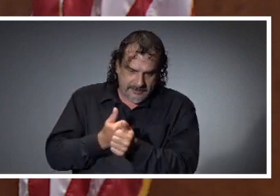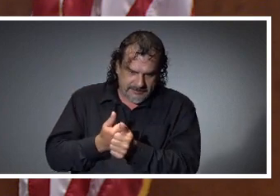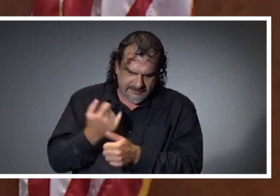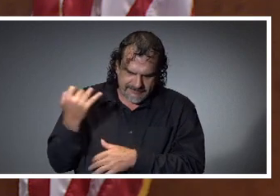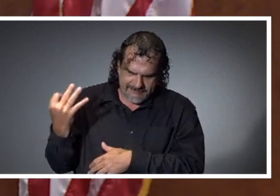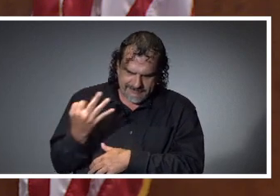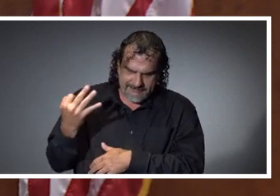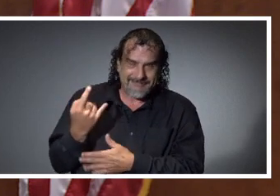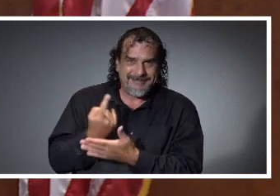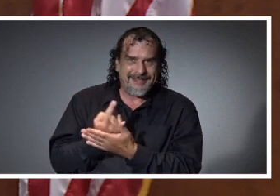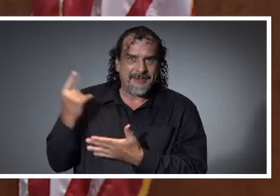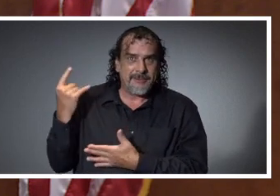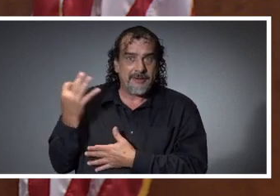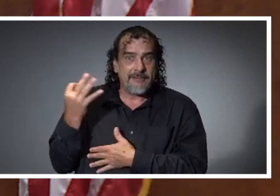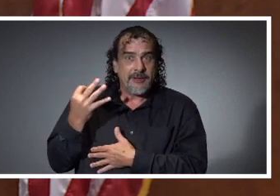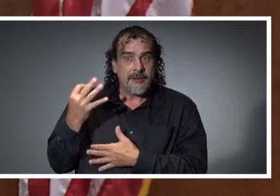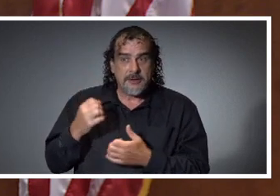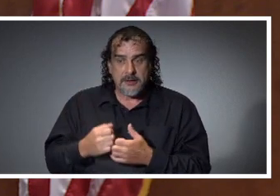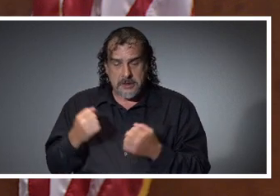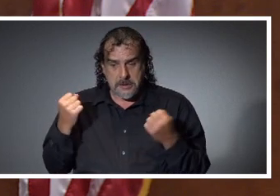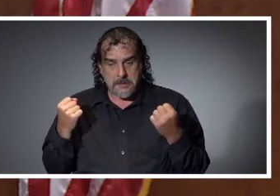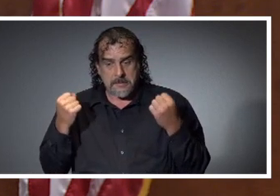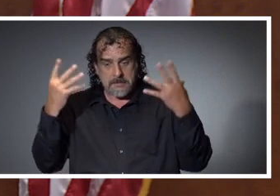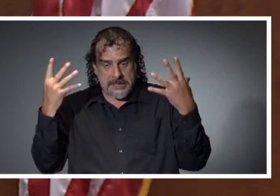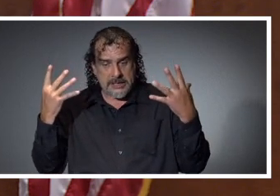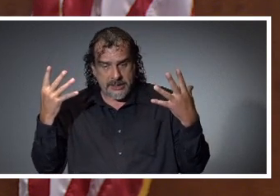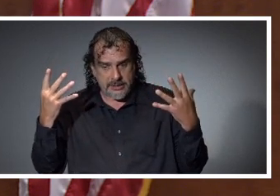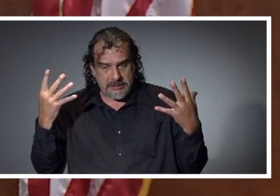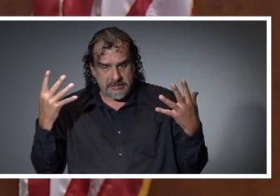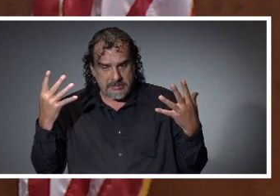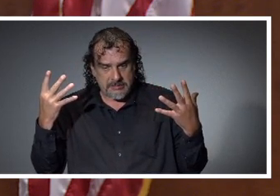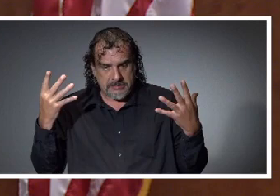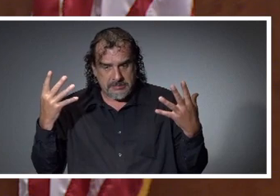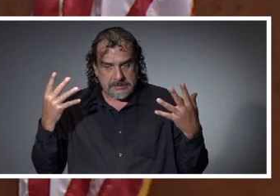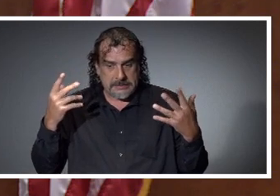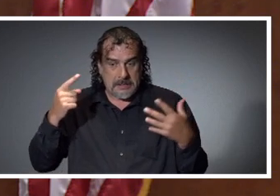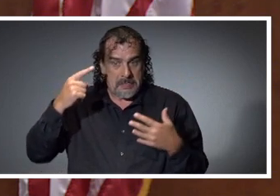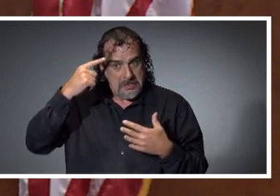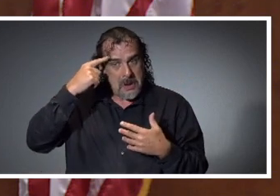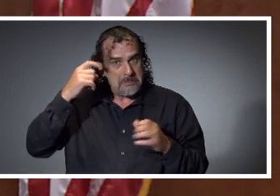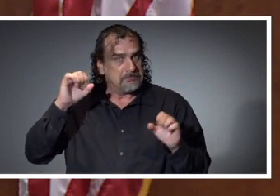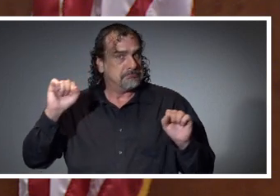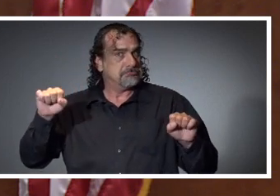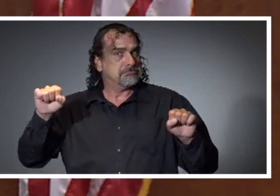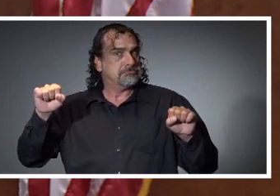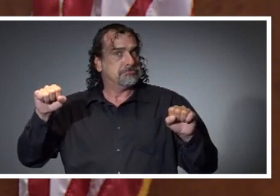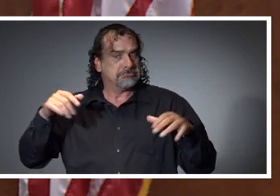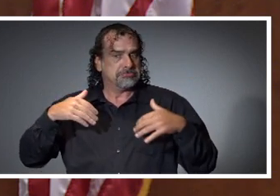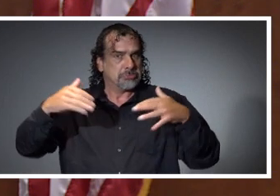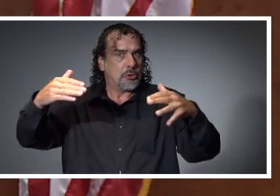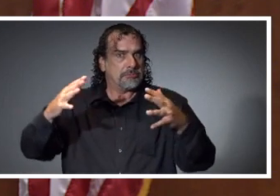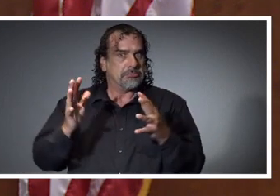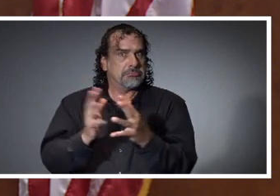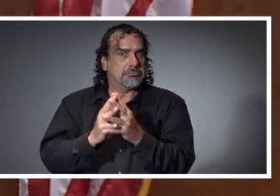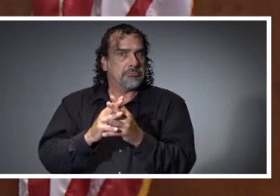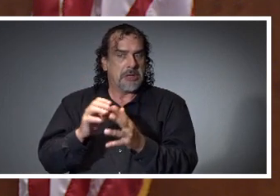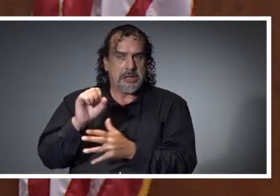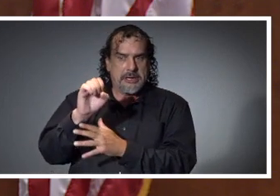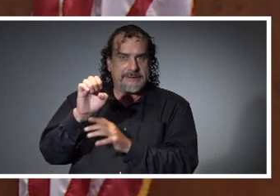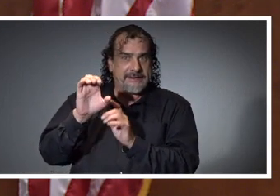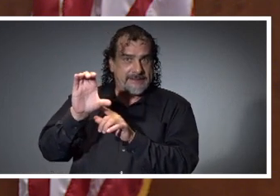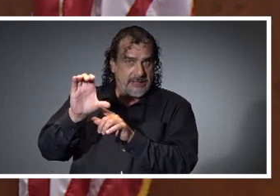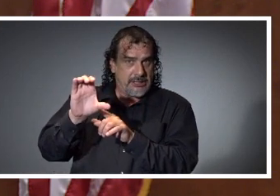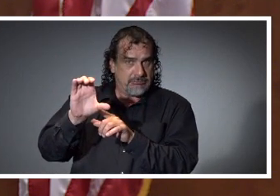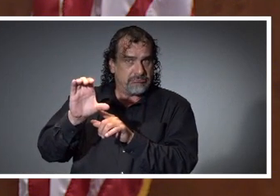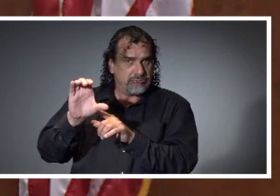last week, there was a significant amount of optimism that we were going to go forward. The Southeastern Conference,